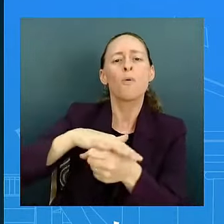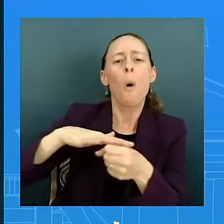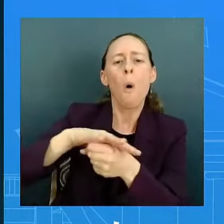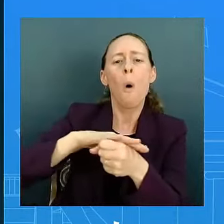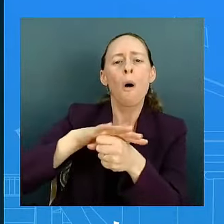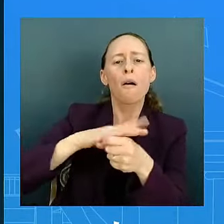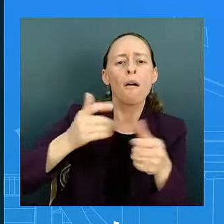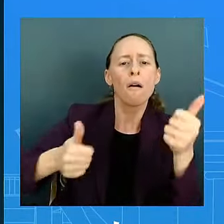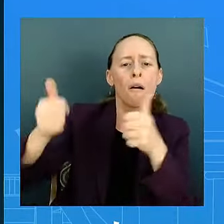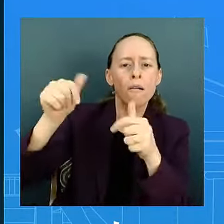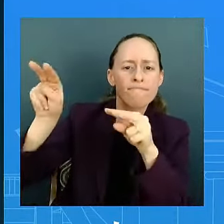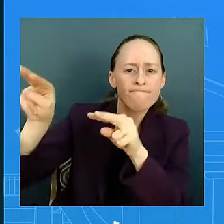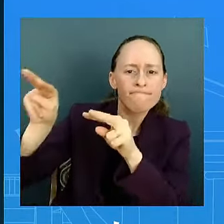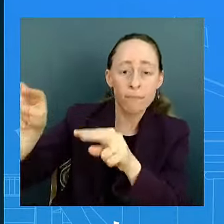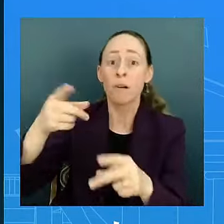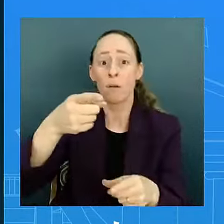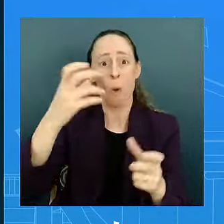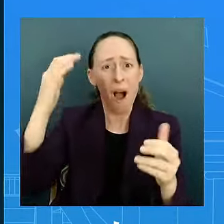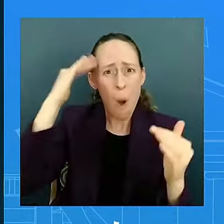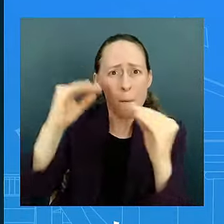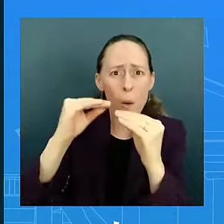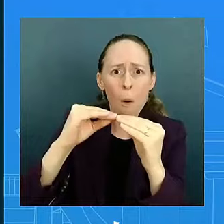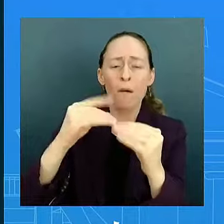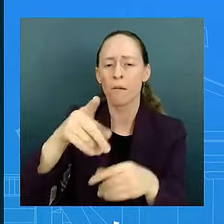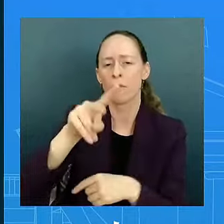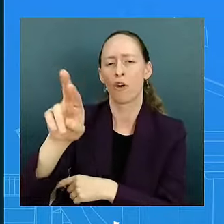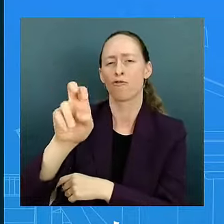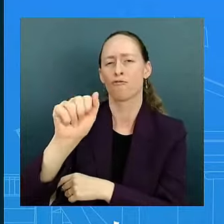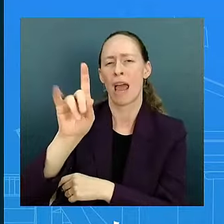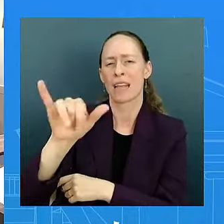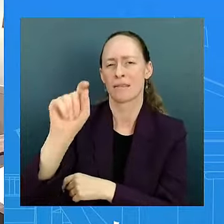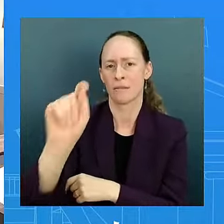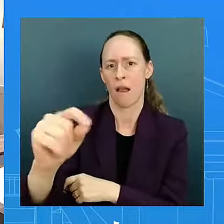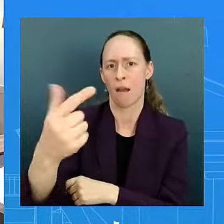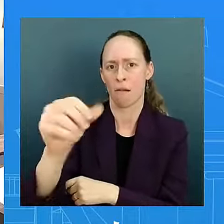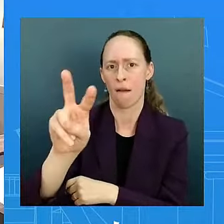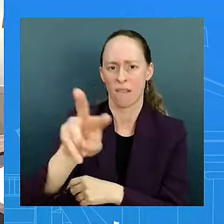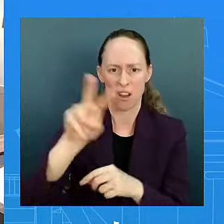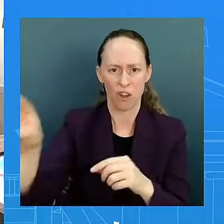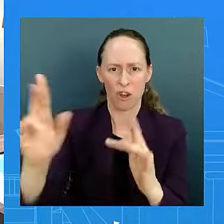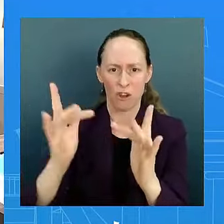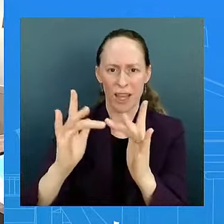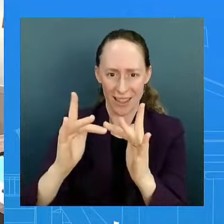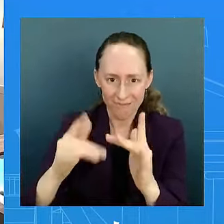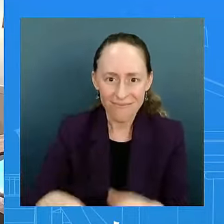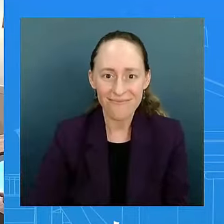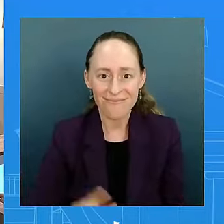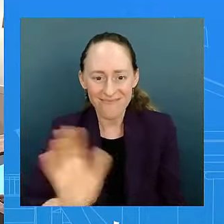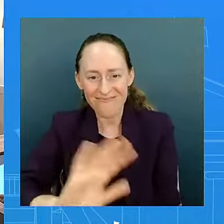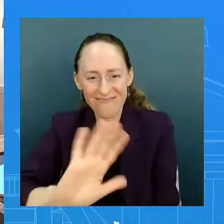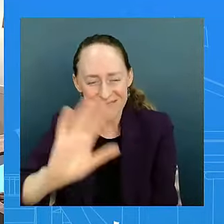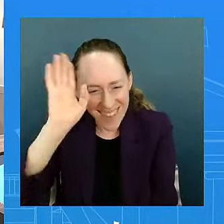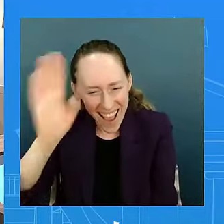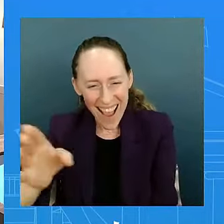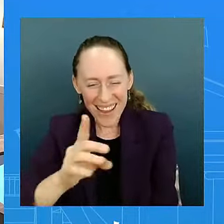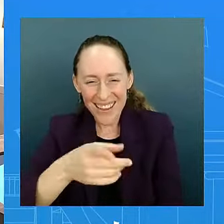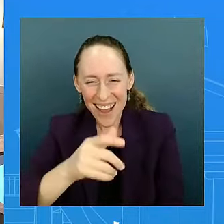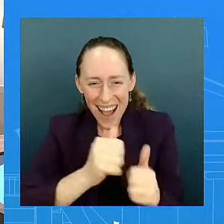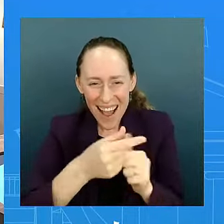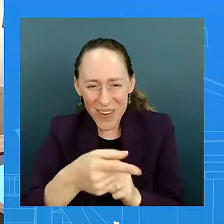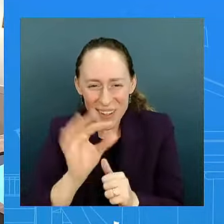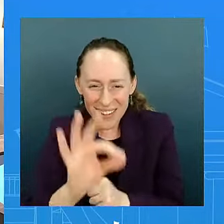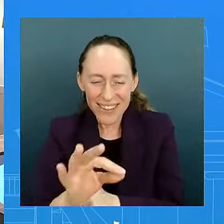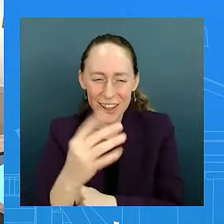to stay safe. Darlene, good to see you. Good to see you, too. Thank you. All right. Did the president get the news